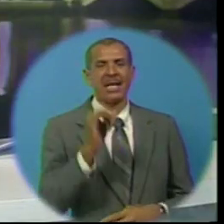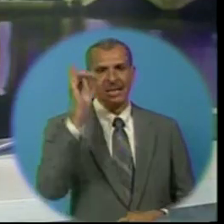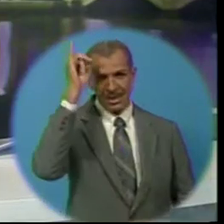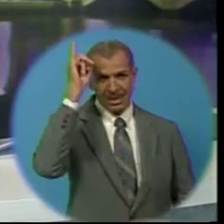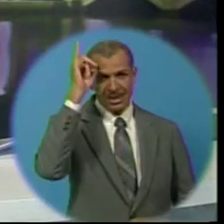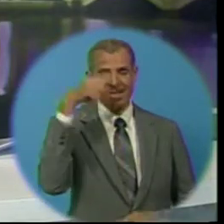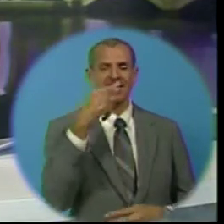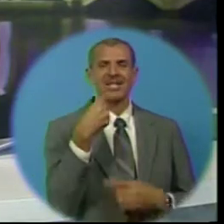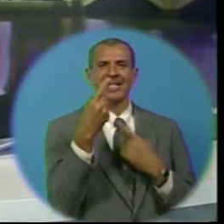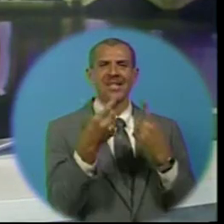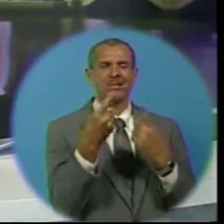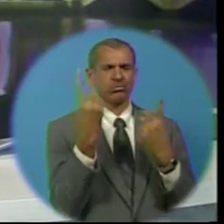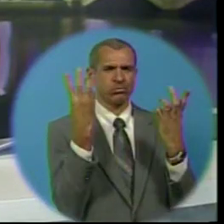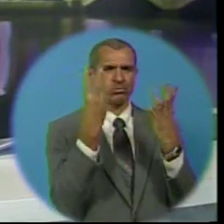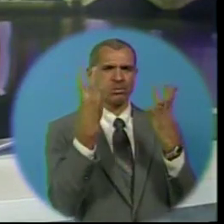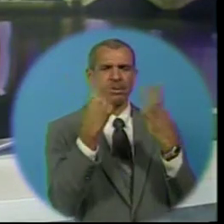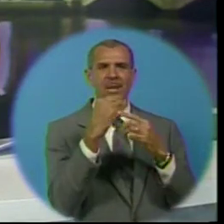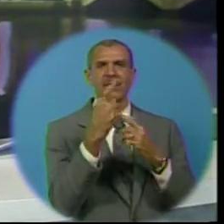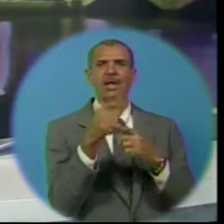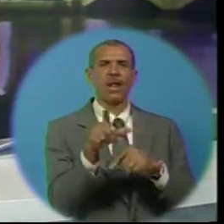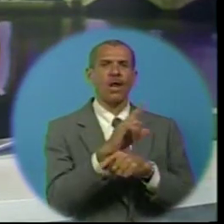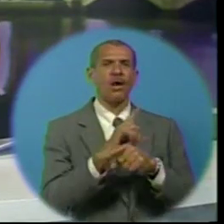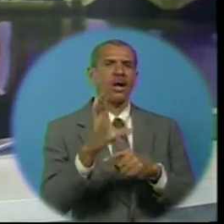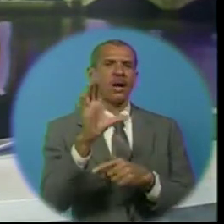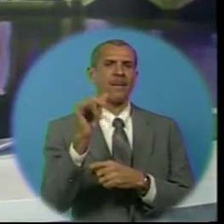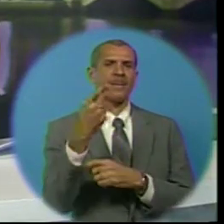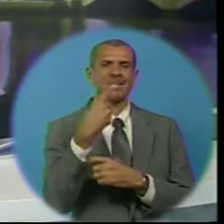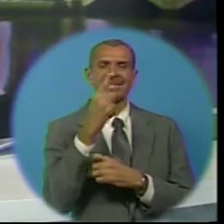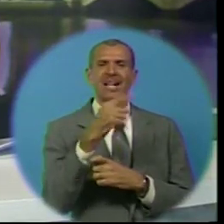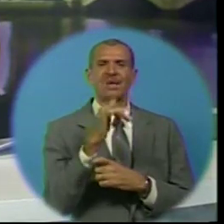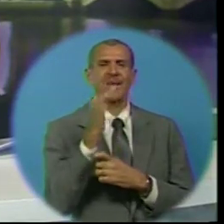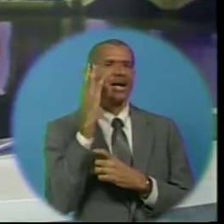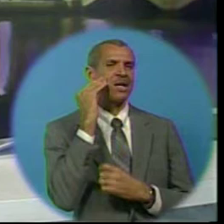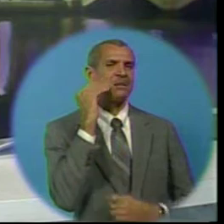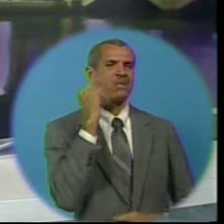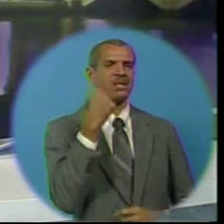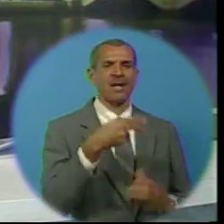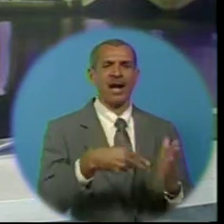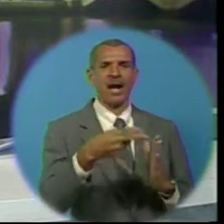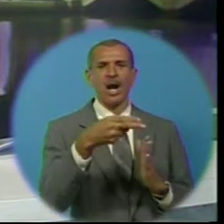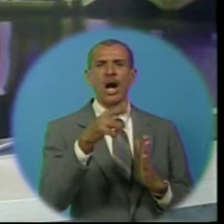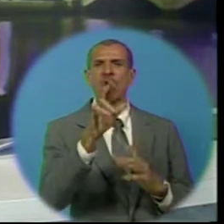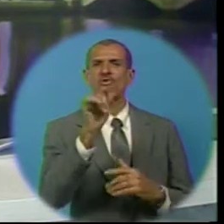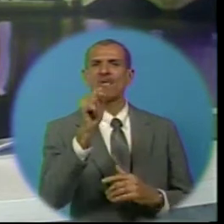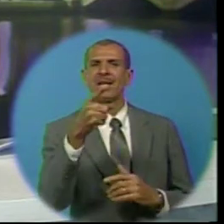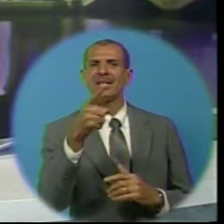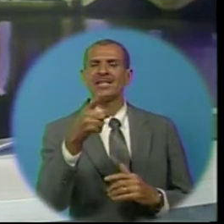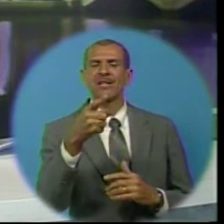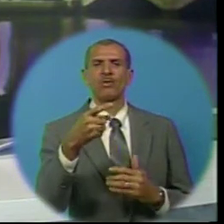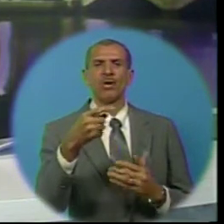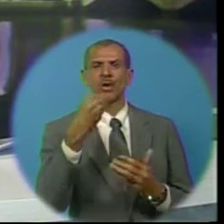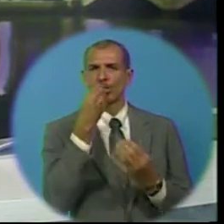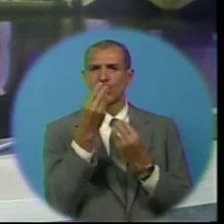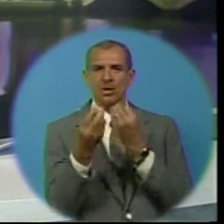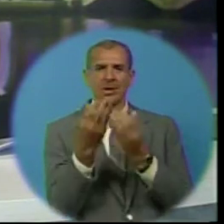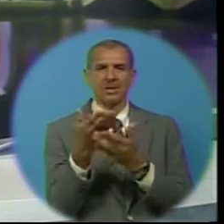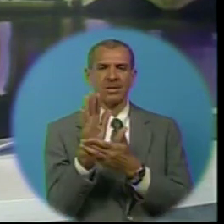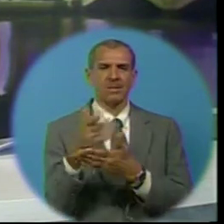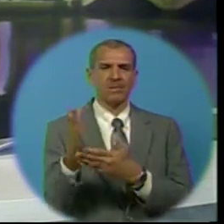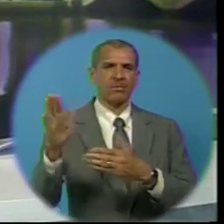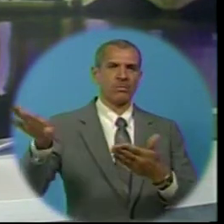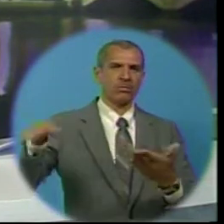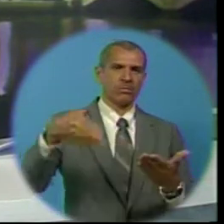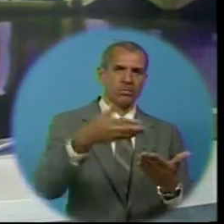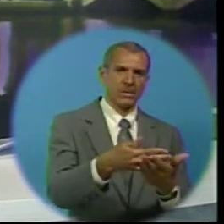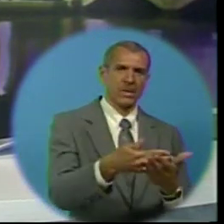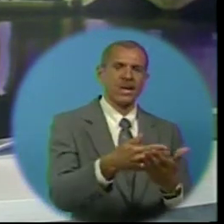Innes had expressed concern after some local companies said they were experiencing higher rates to land their goods in some of the